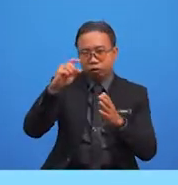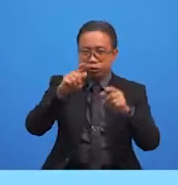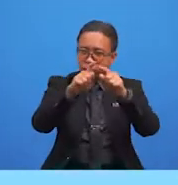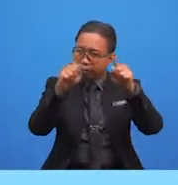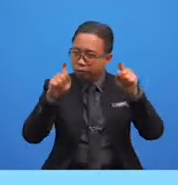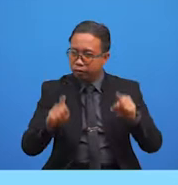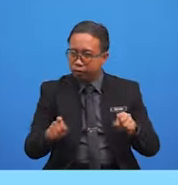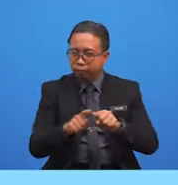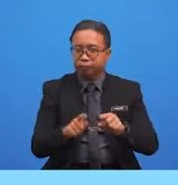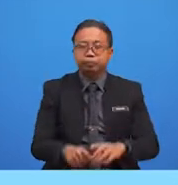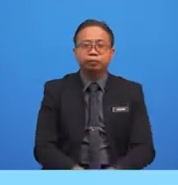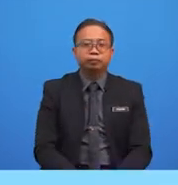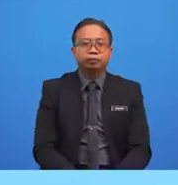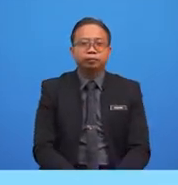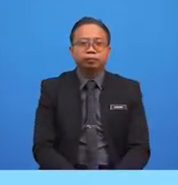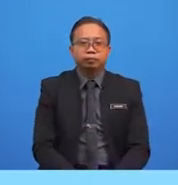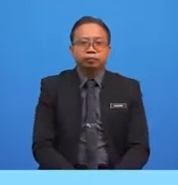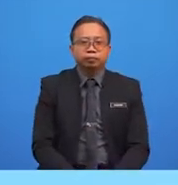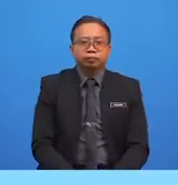table.